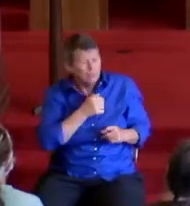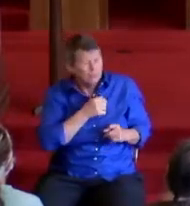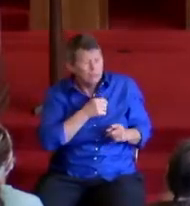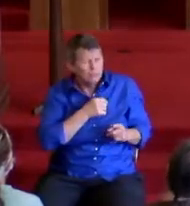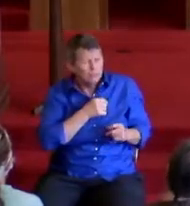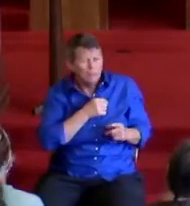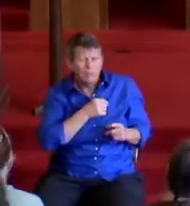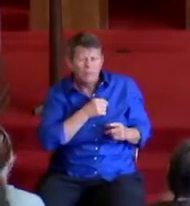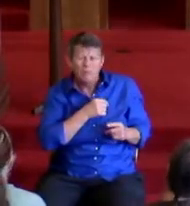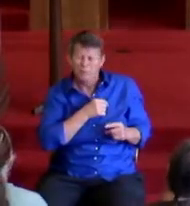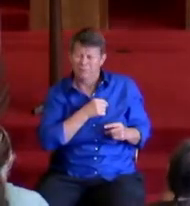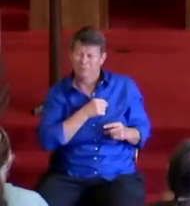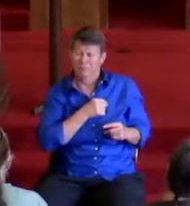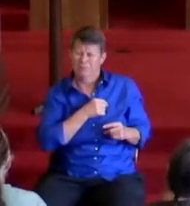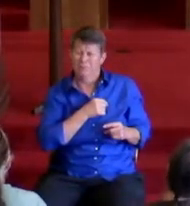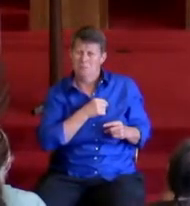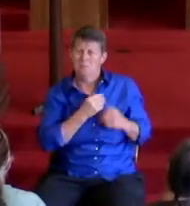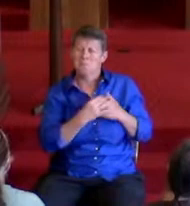us to think.